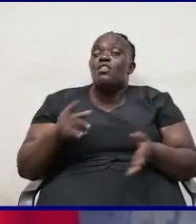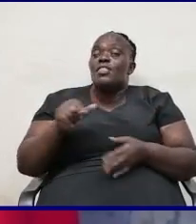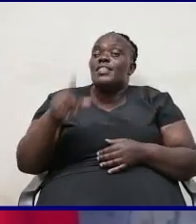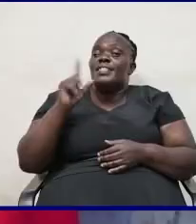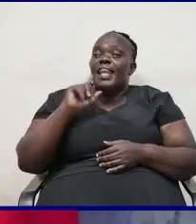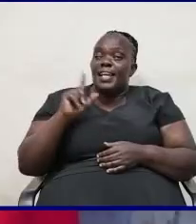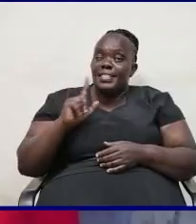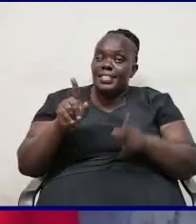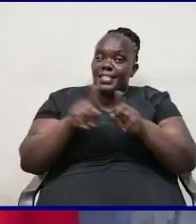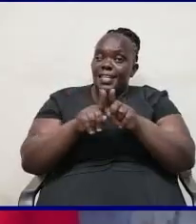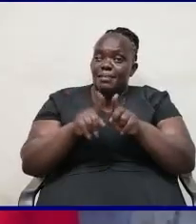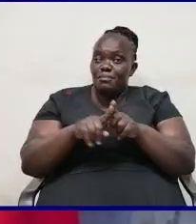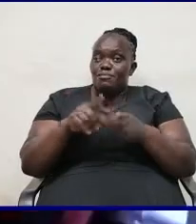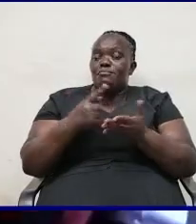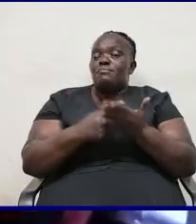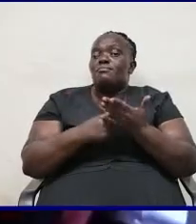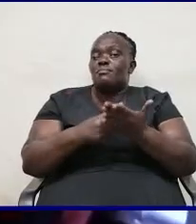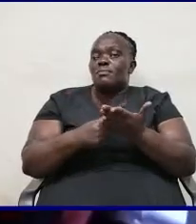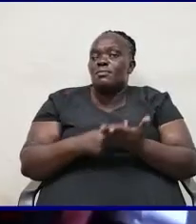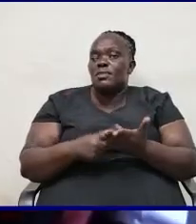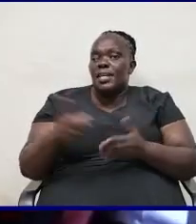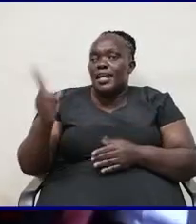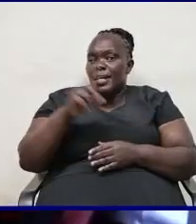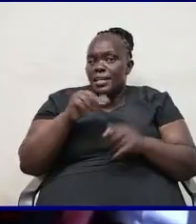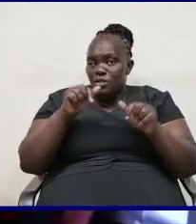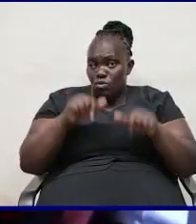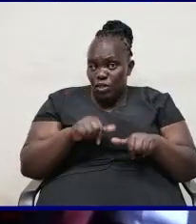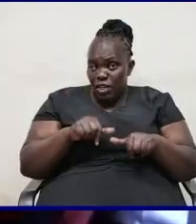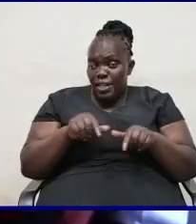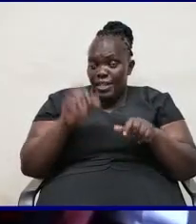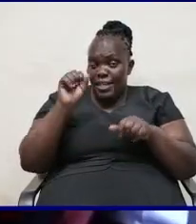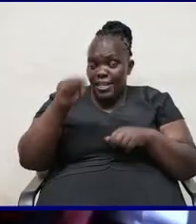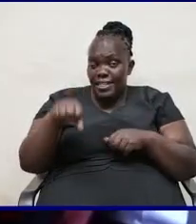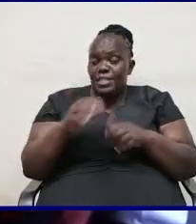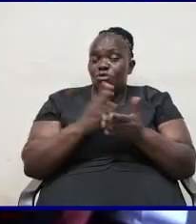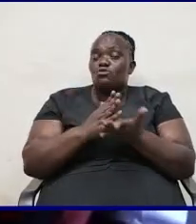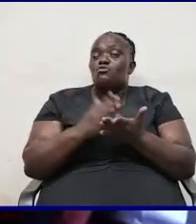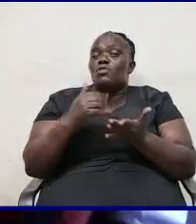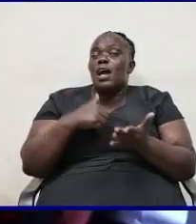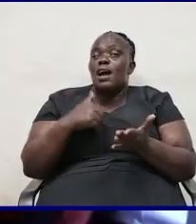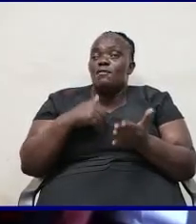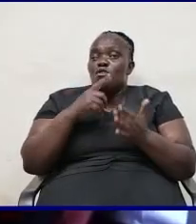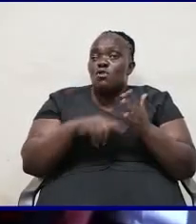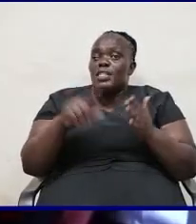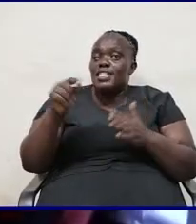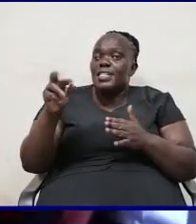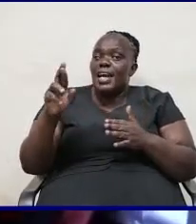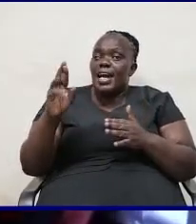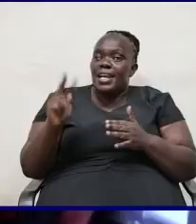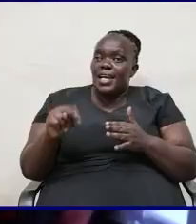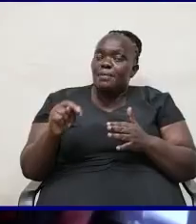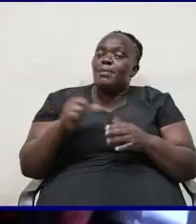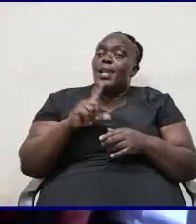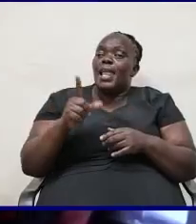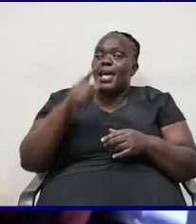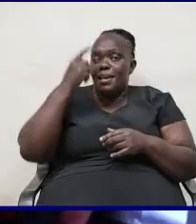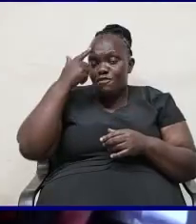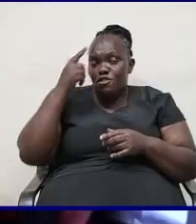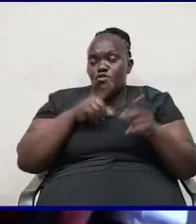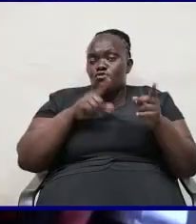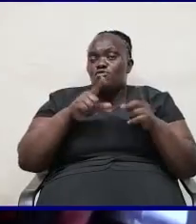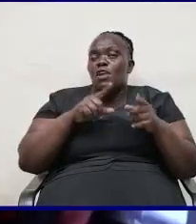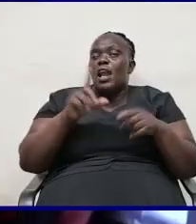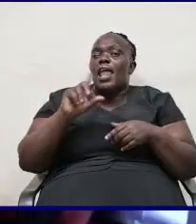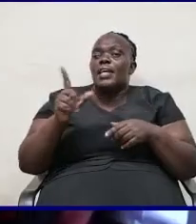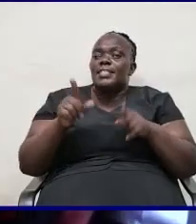these licenses, as I think we discussed it even during today. Yes, we have the TRA, for example, gives the license for the